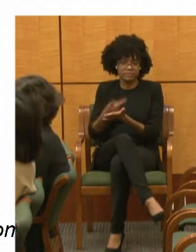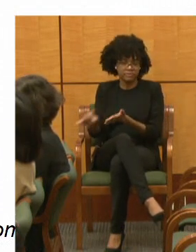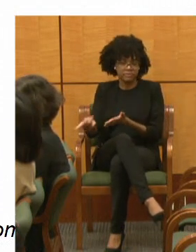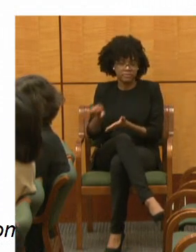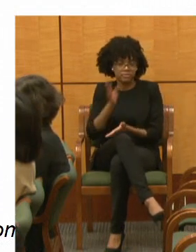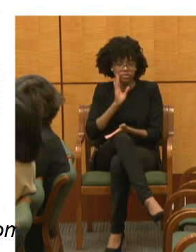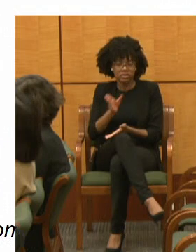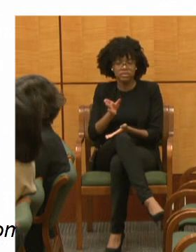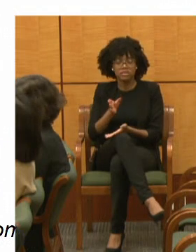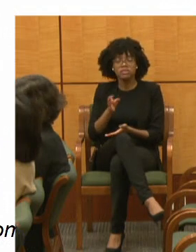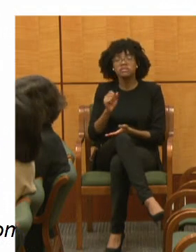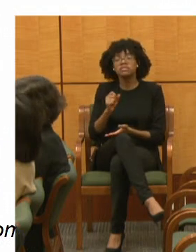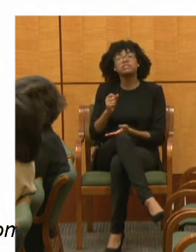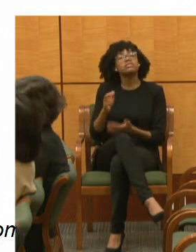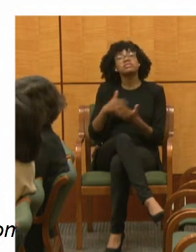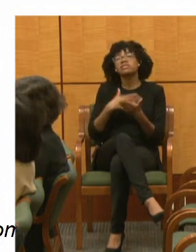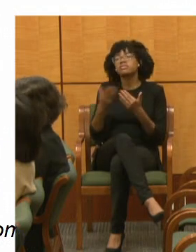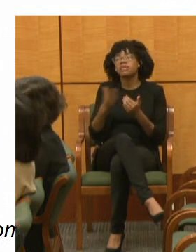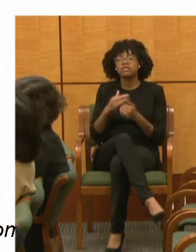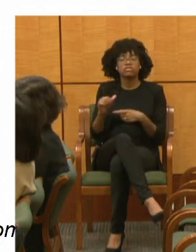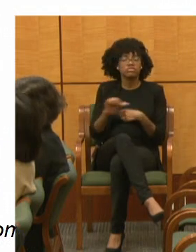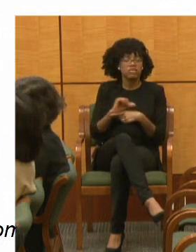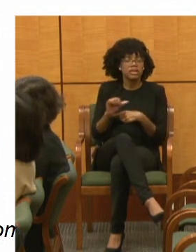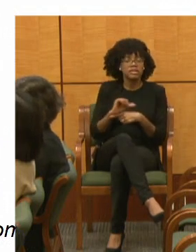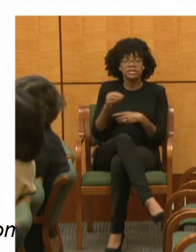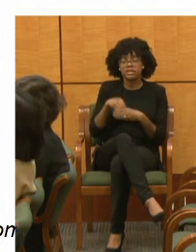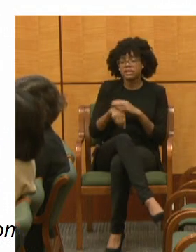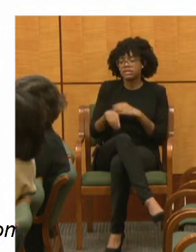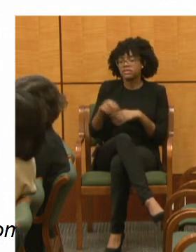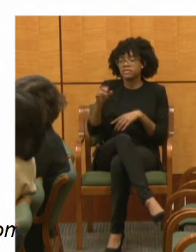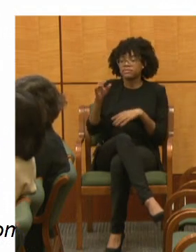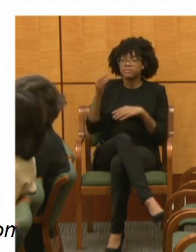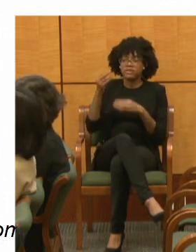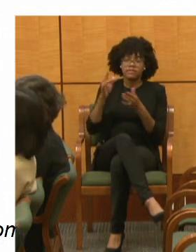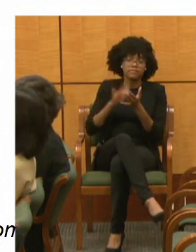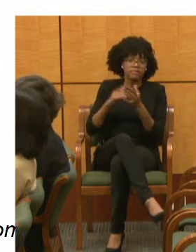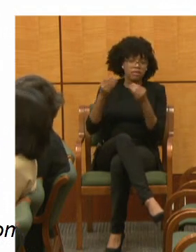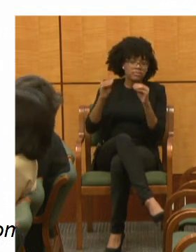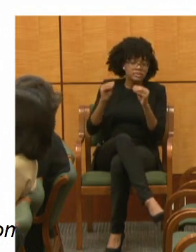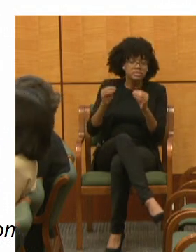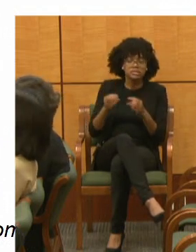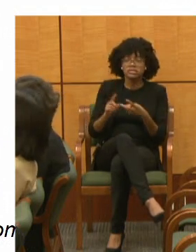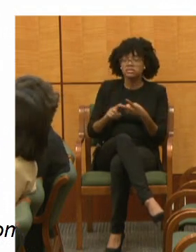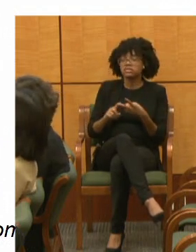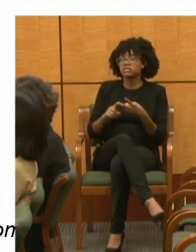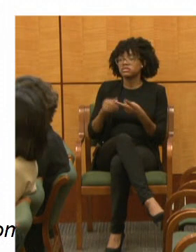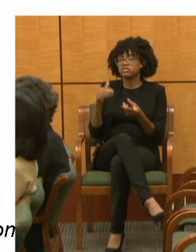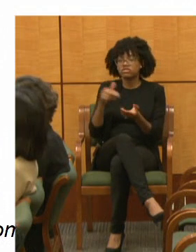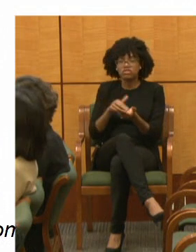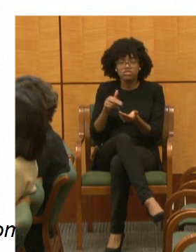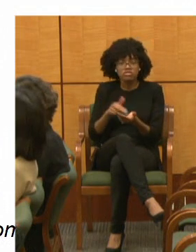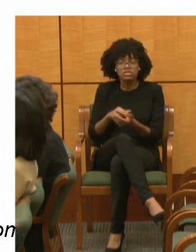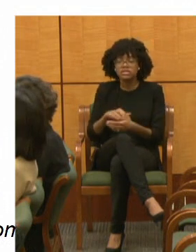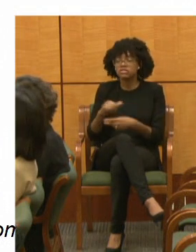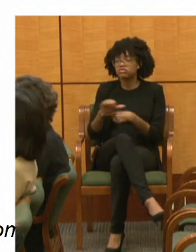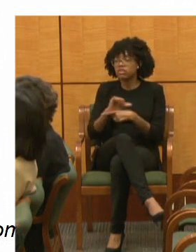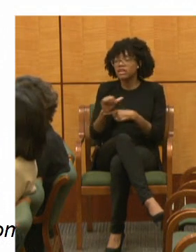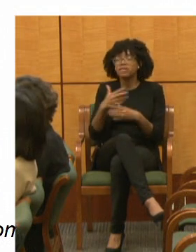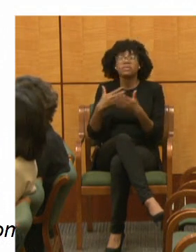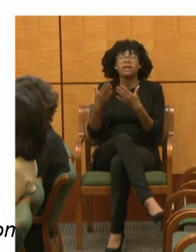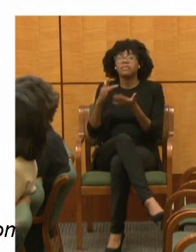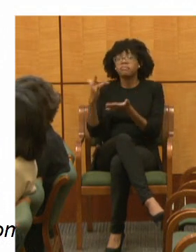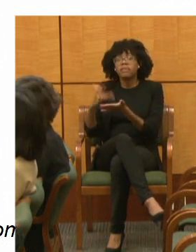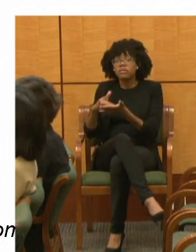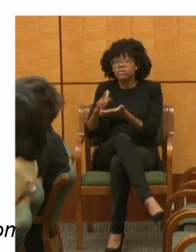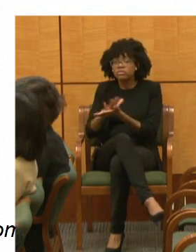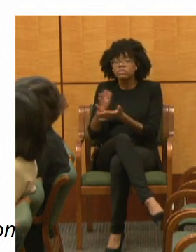in all forms of medical training, whether it's pharmacy, nursing, or medical practice, medical school, the level of clinical